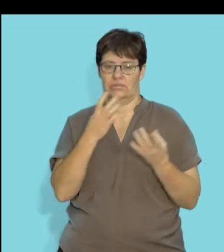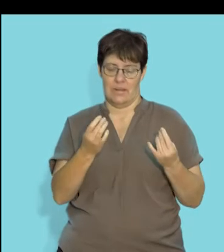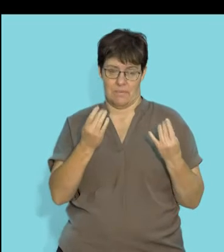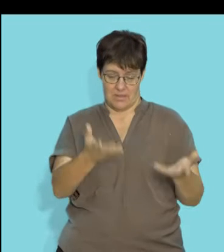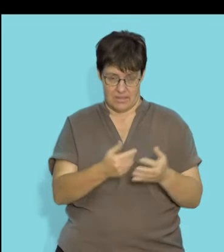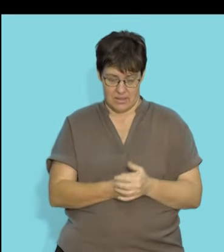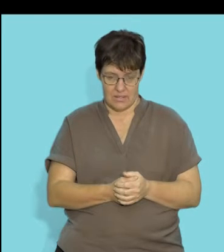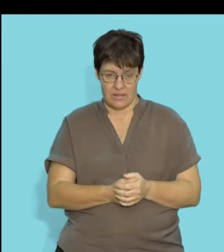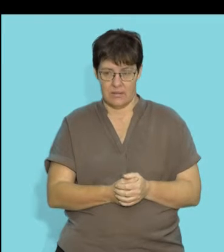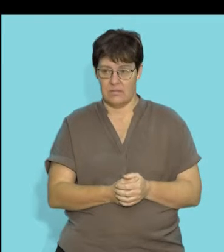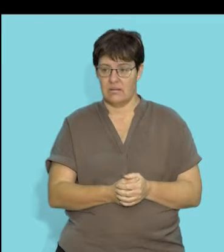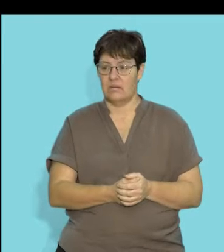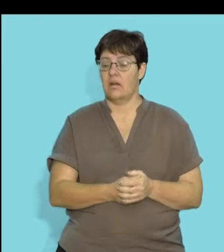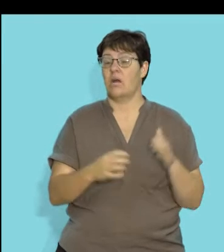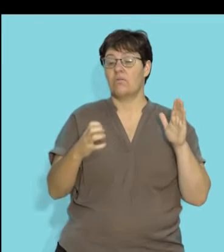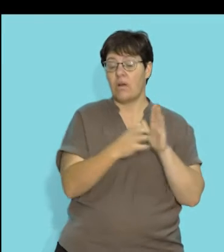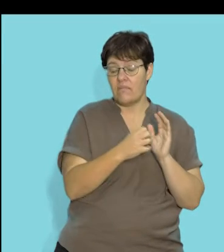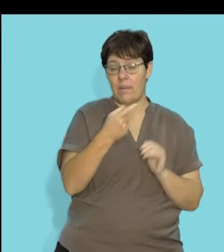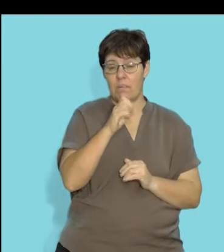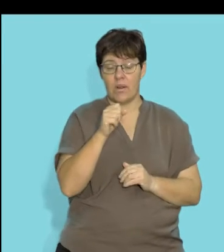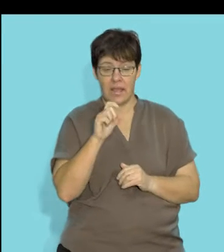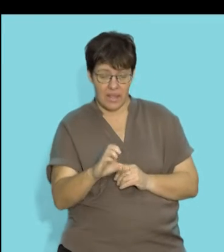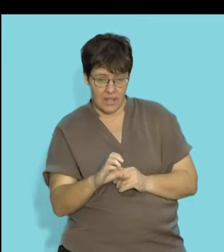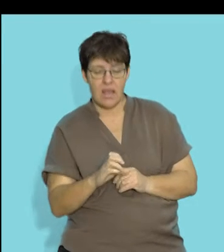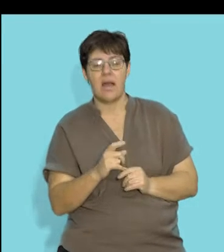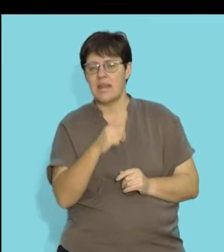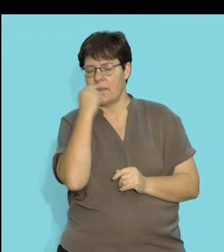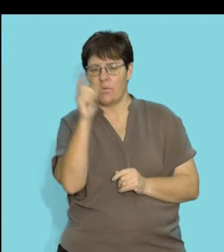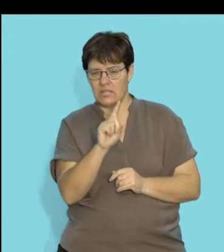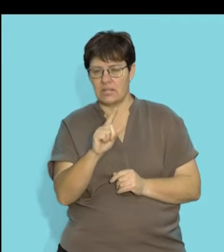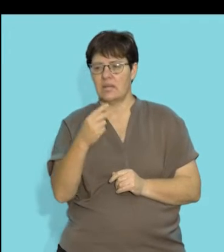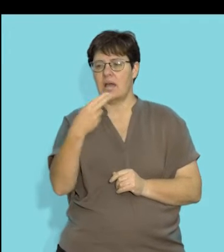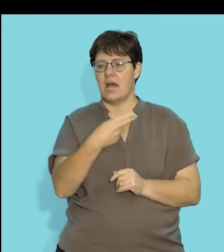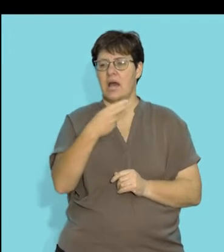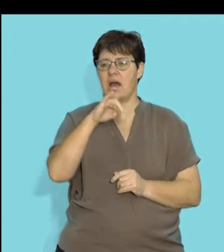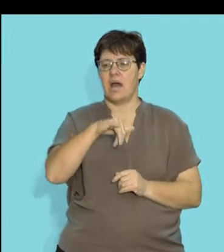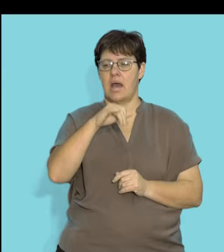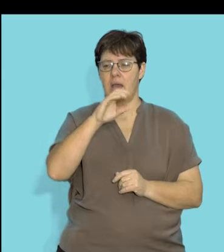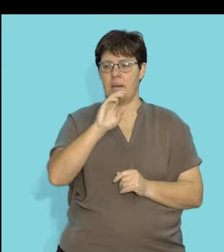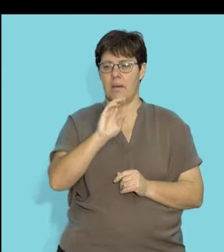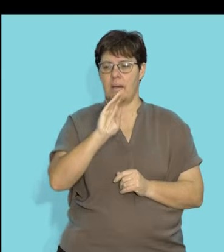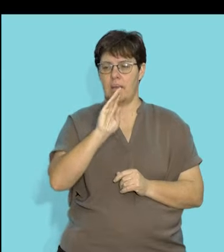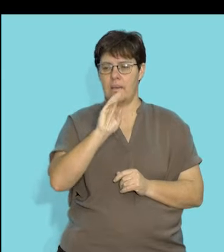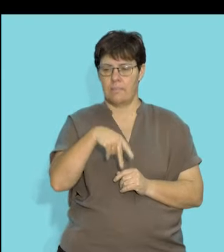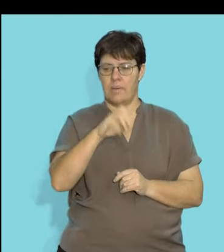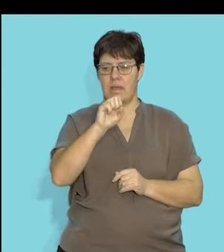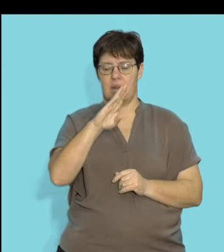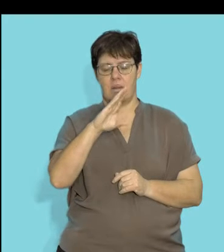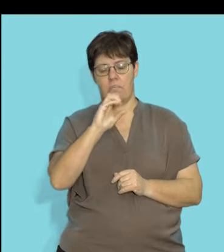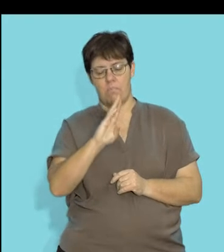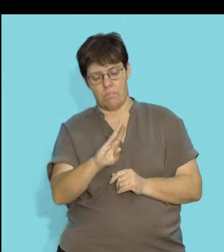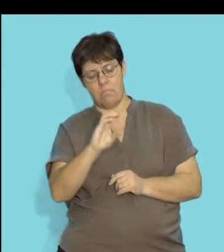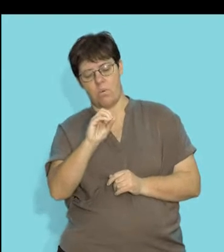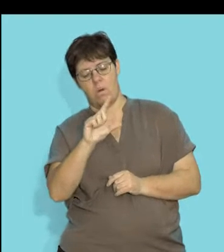number. And then the graph of a hyperbolic function is called a hyperbola, right? So